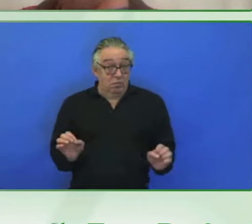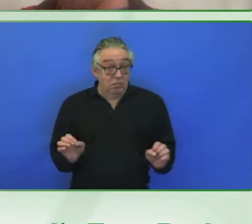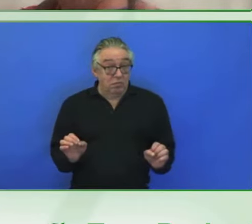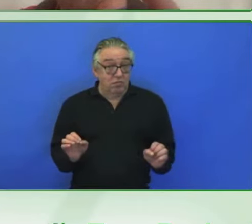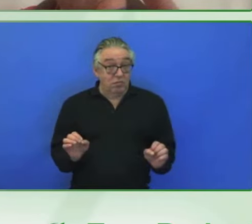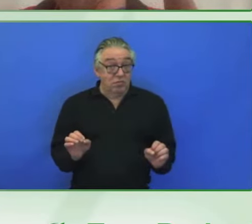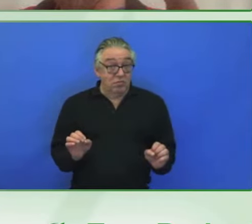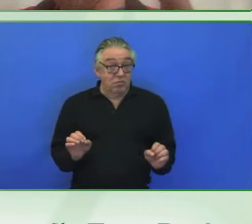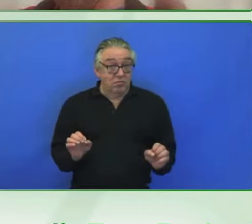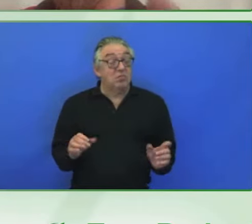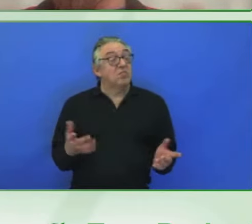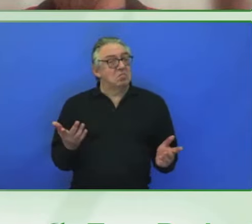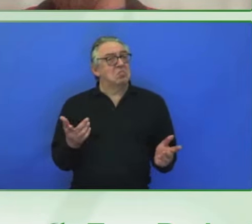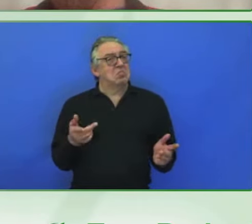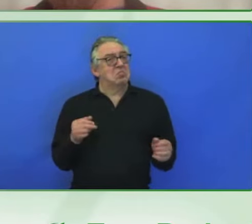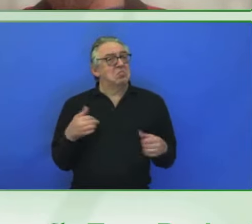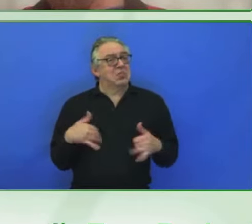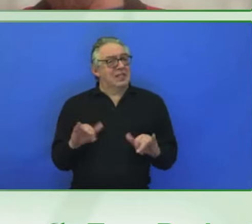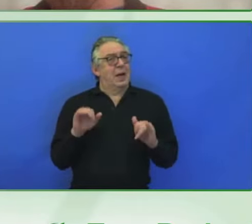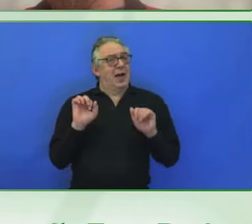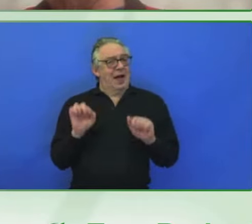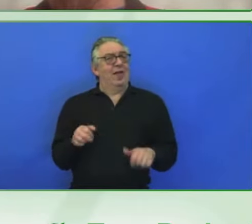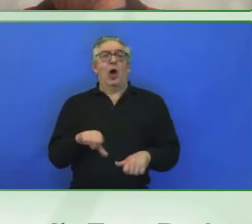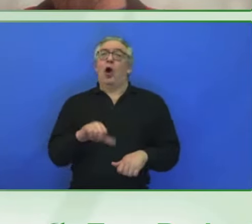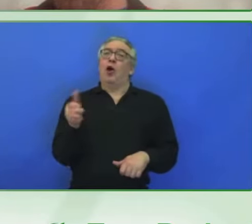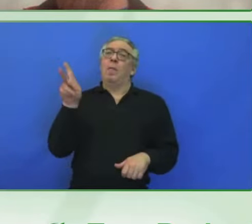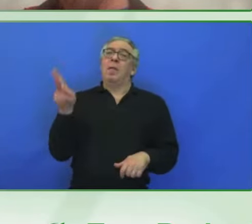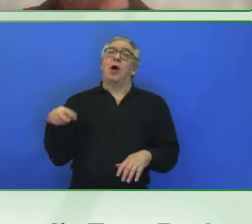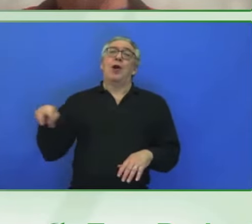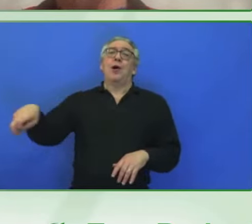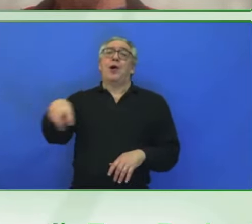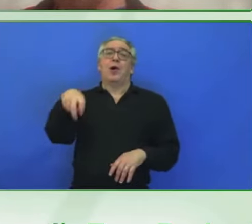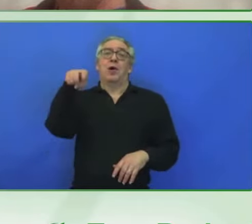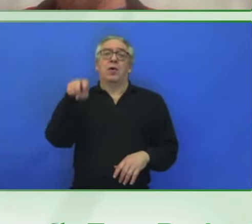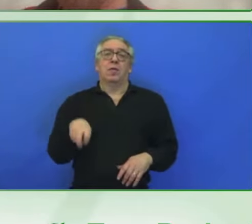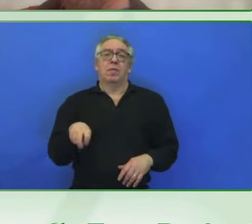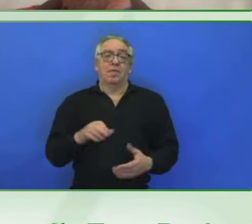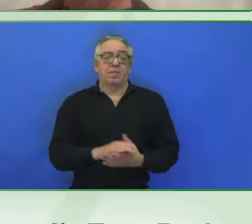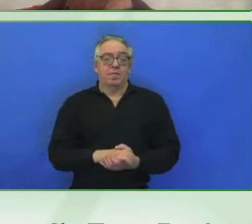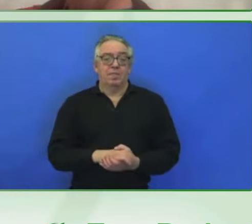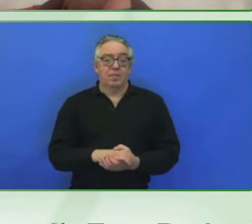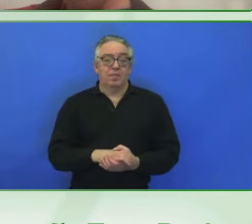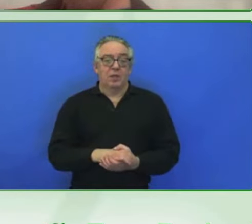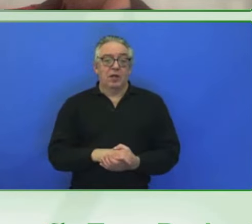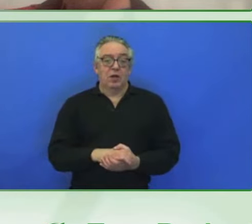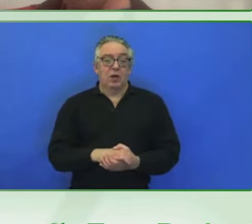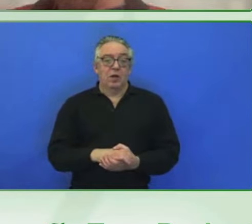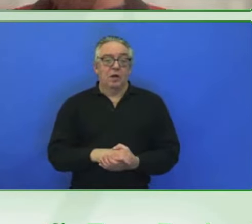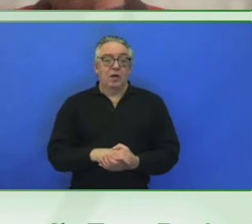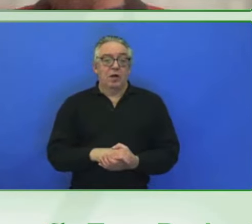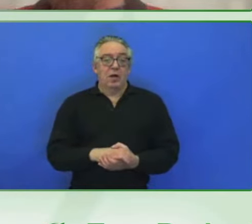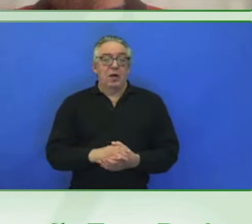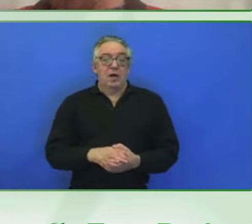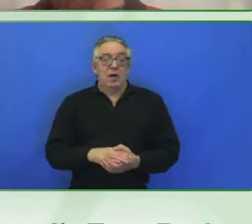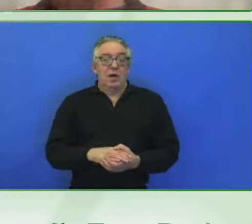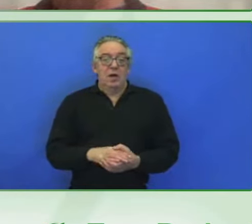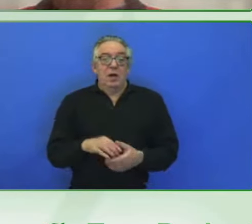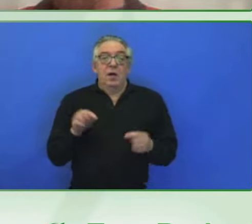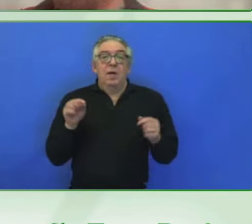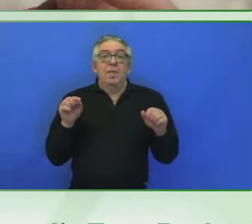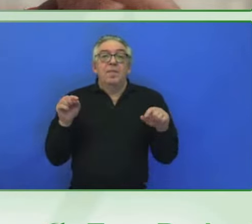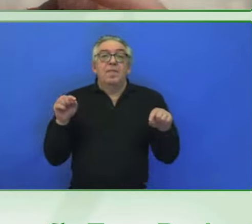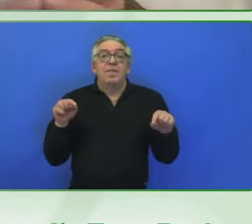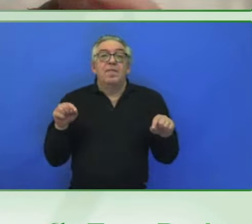rear-wheel drive vehicles, the Toyota Quantums, Toyota Hiace, which are rear-wheel drive, actually don't lend themselves very well